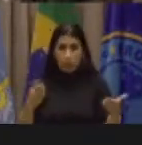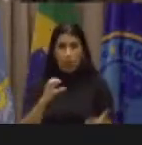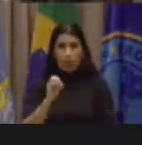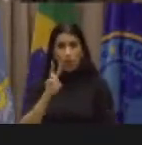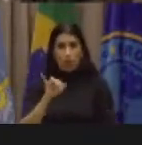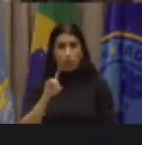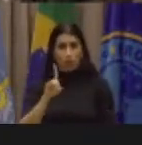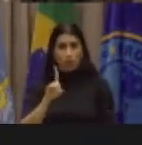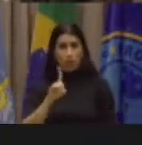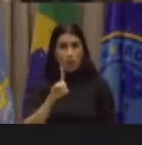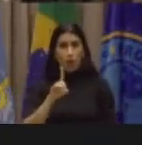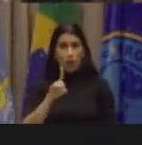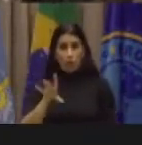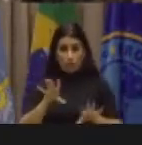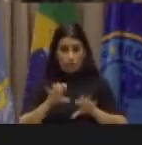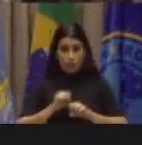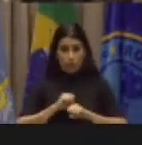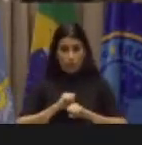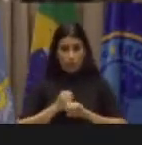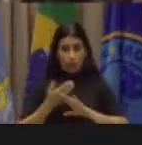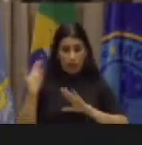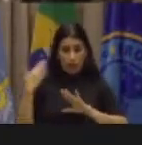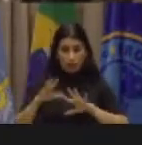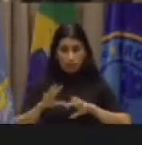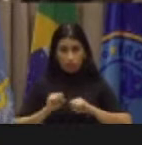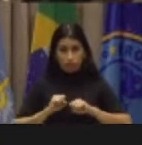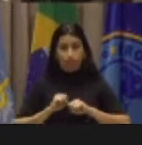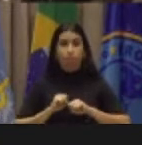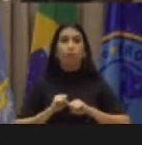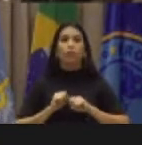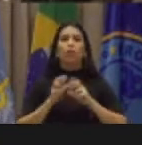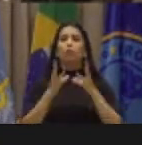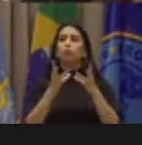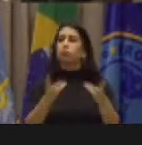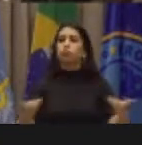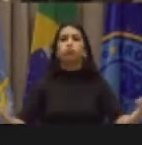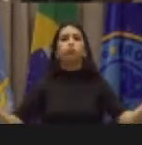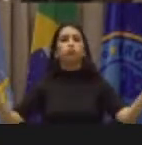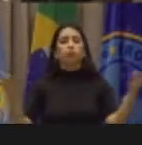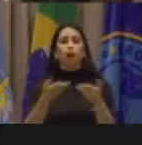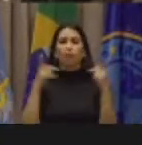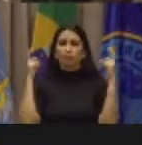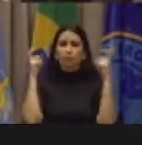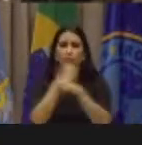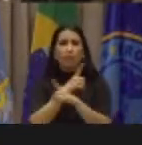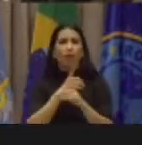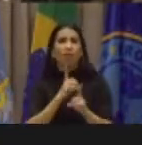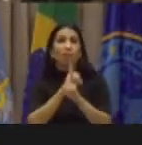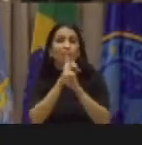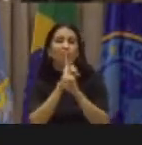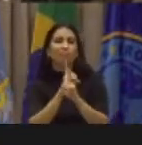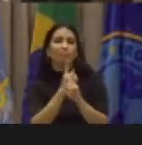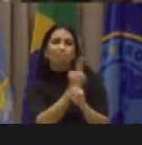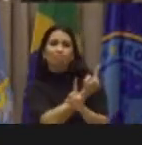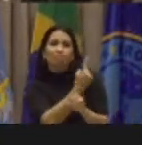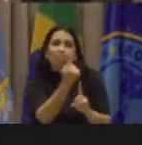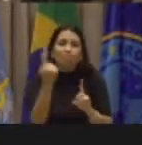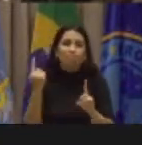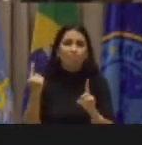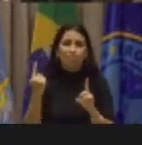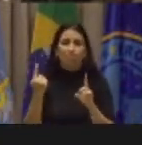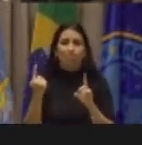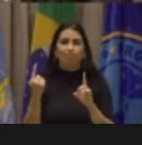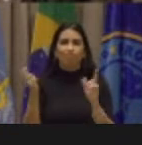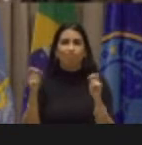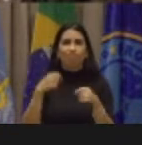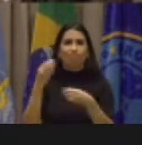these COVID patients, they are diluted in the basic units. It's a little bit more difficult to find them